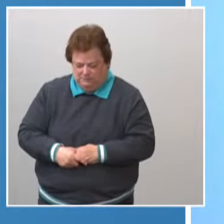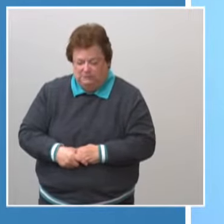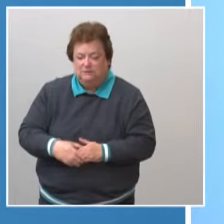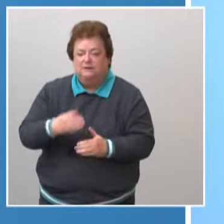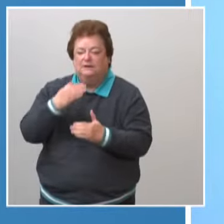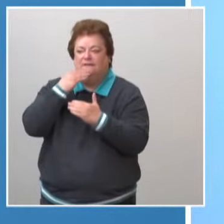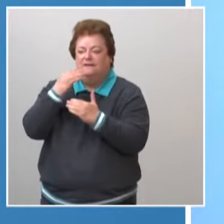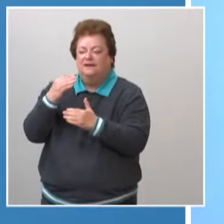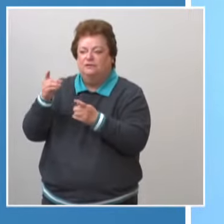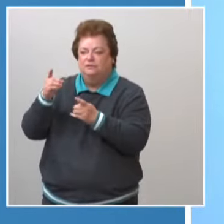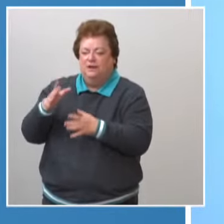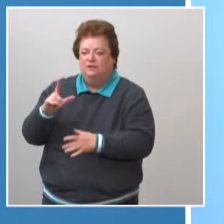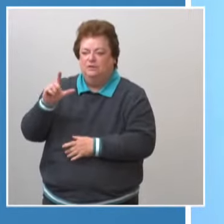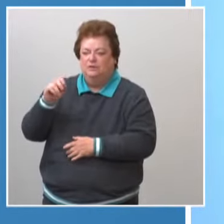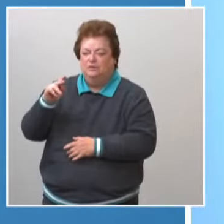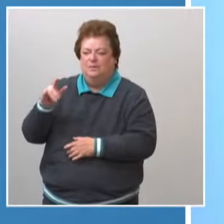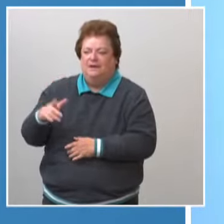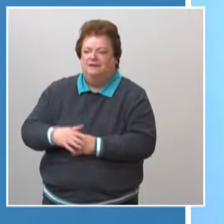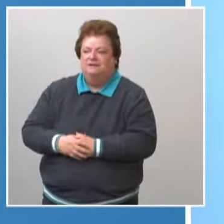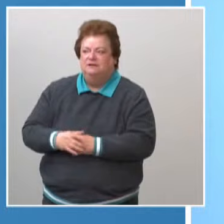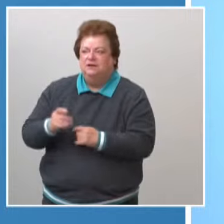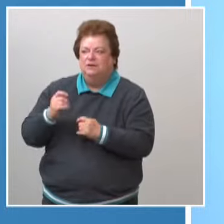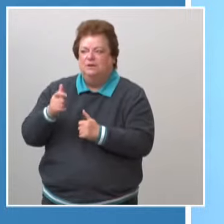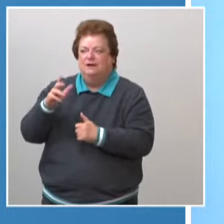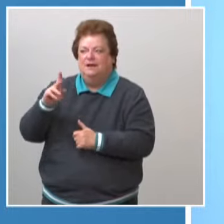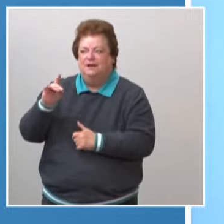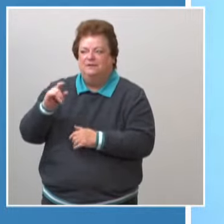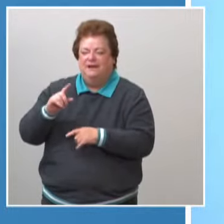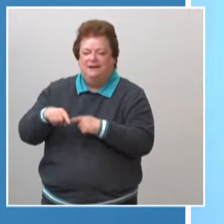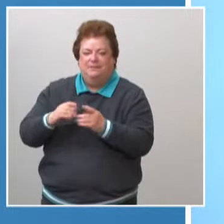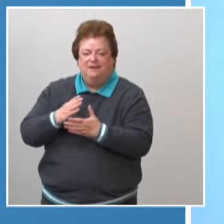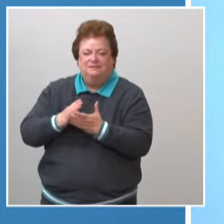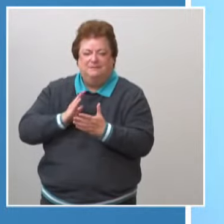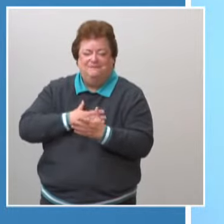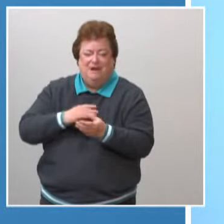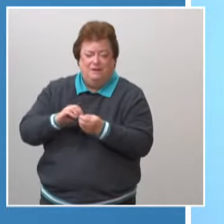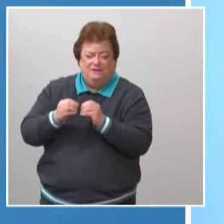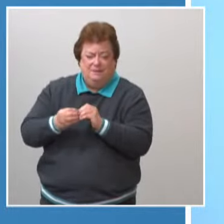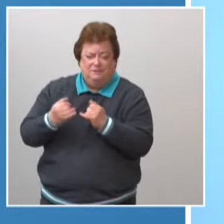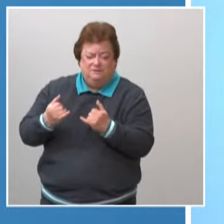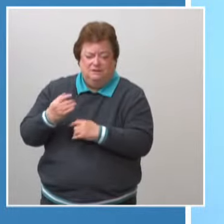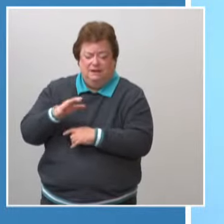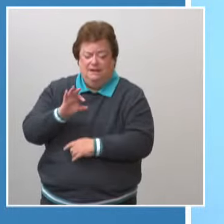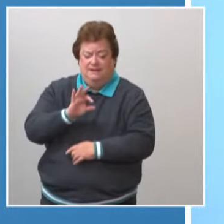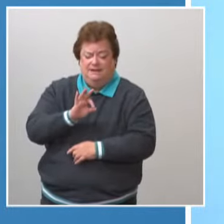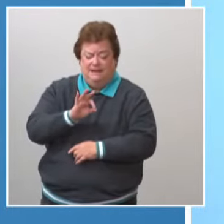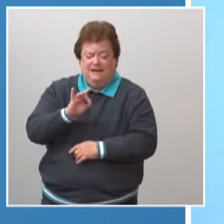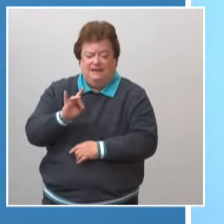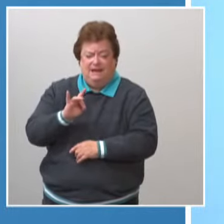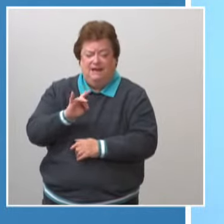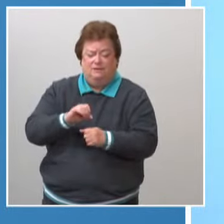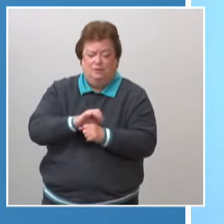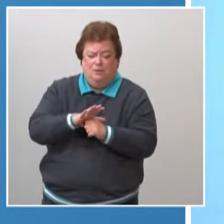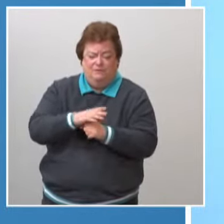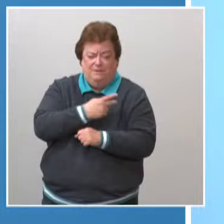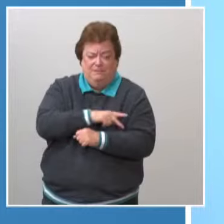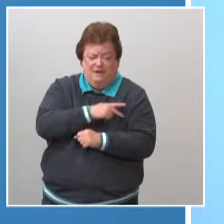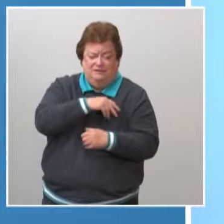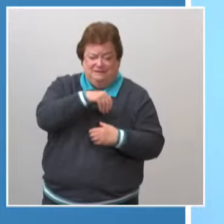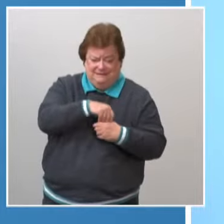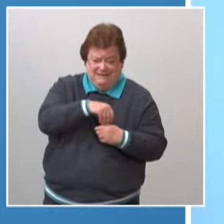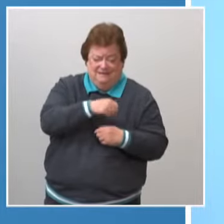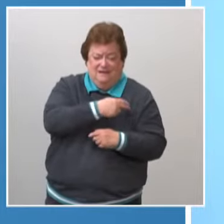Thank you, Director Lopez. Just a quick update on some of our numbers this morning. 98 COVID patients in-house,